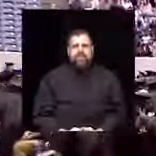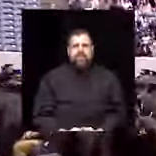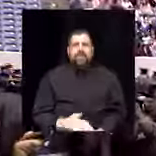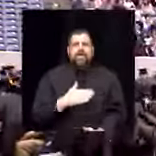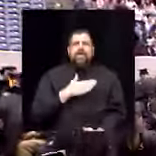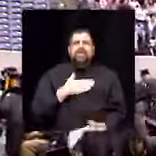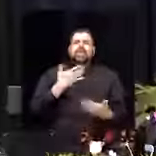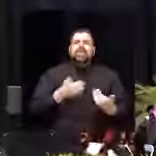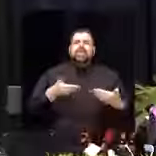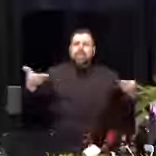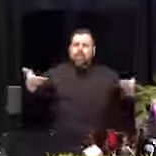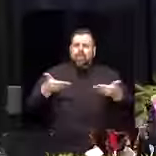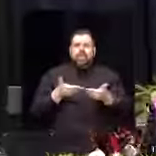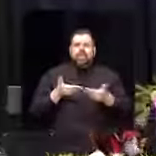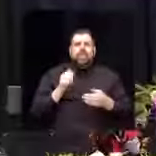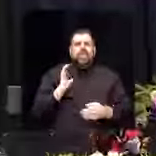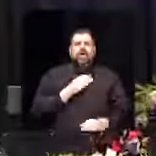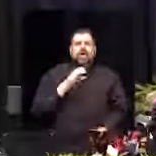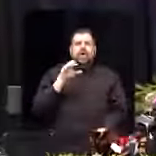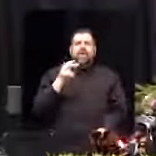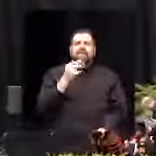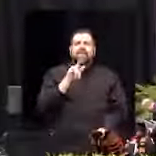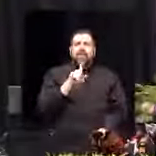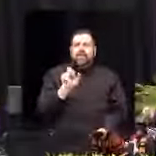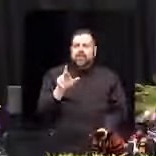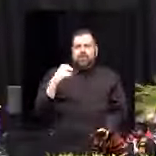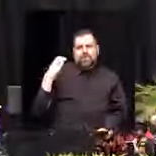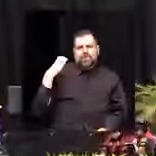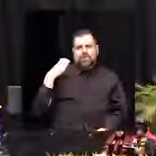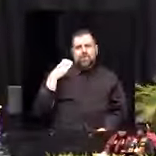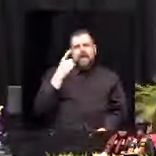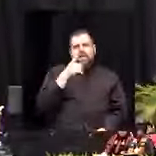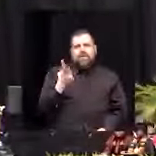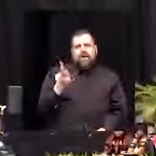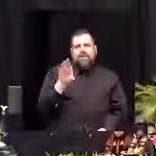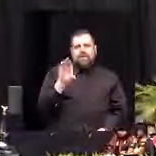Please join me in welcoming our Chancellor, Dr. Cesar Maldonado.